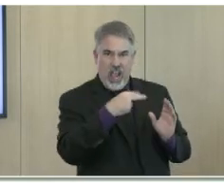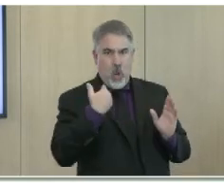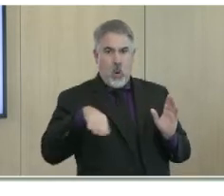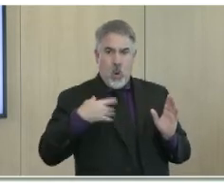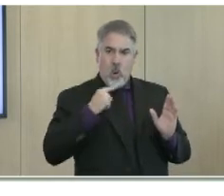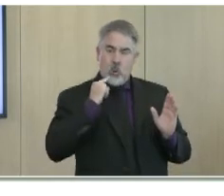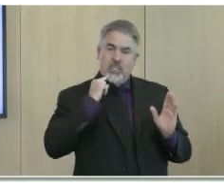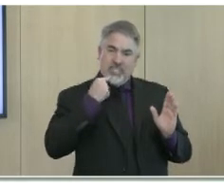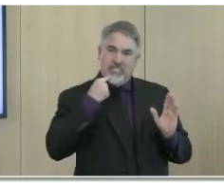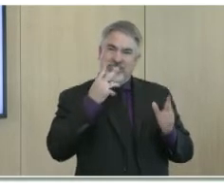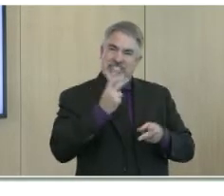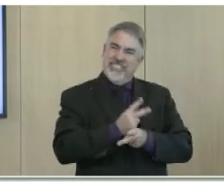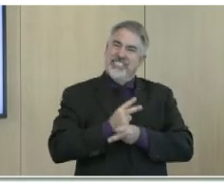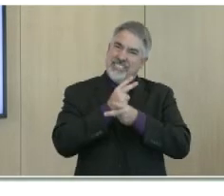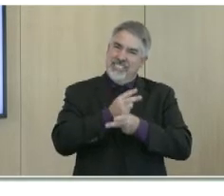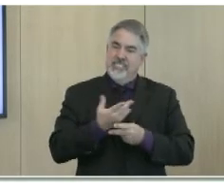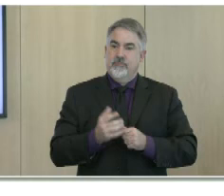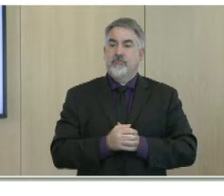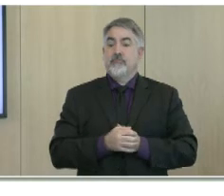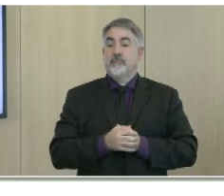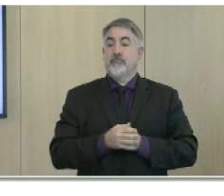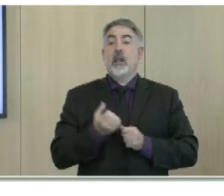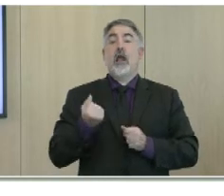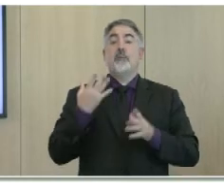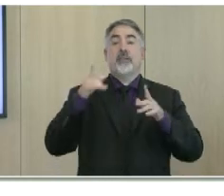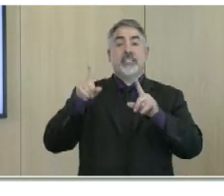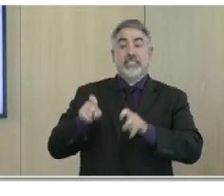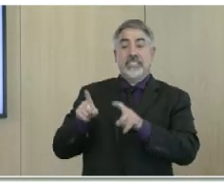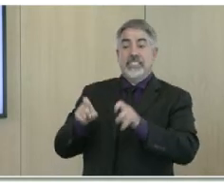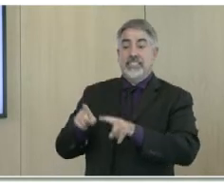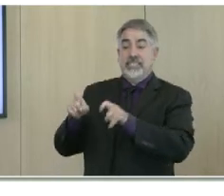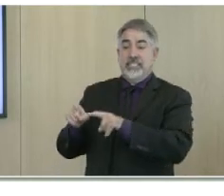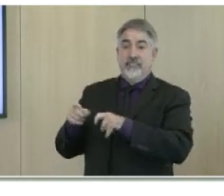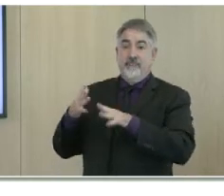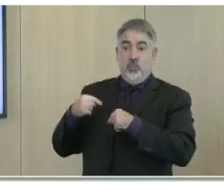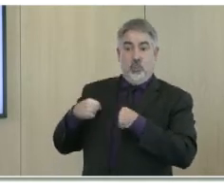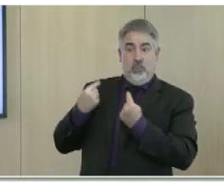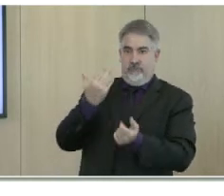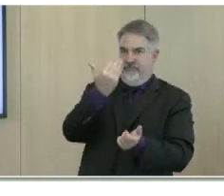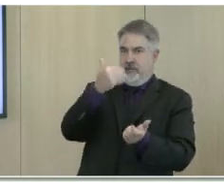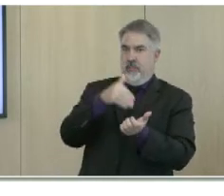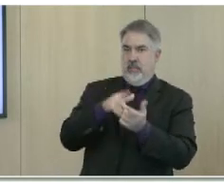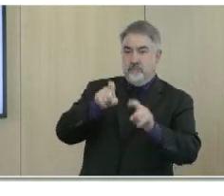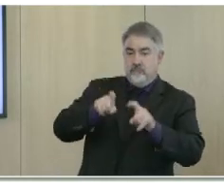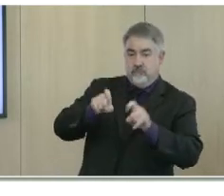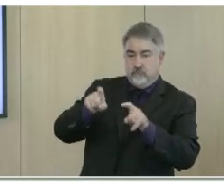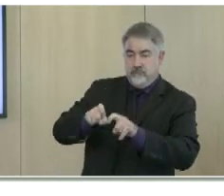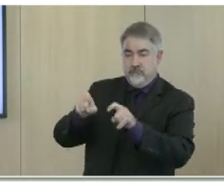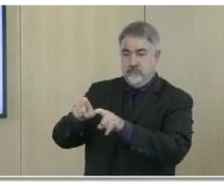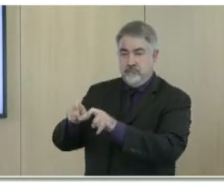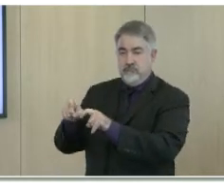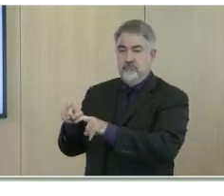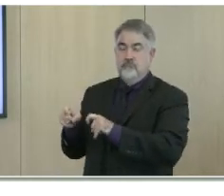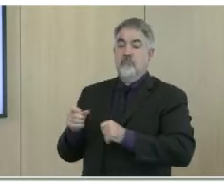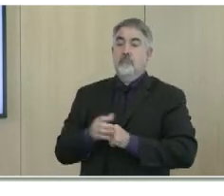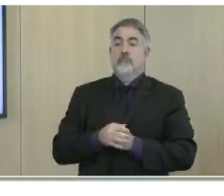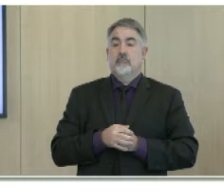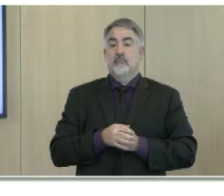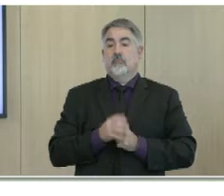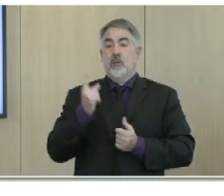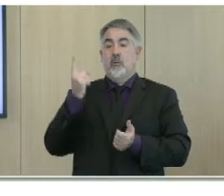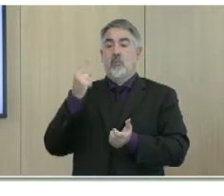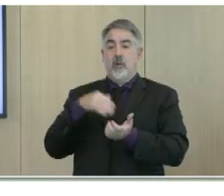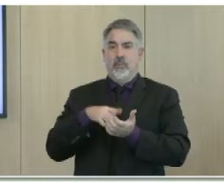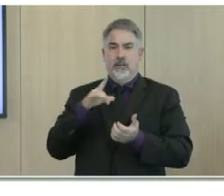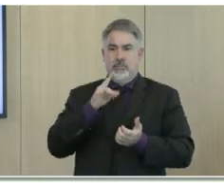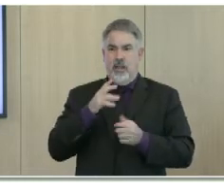of tests, we are now over 15,000 tests that have been conducted in San Diego County, with a daily increase of more than 1,800. Again, the